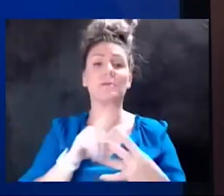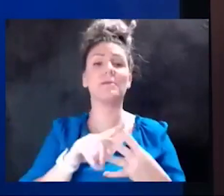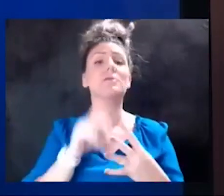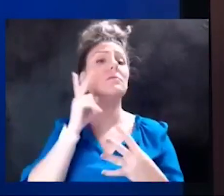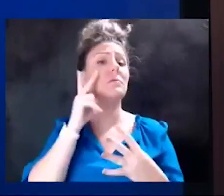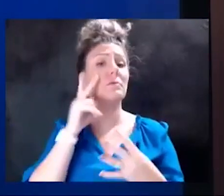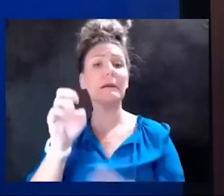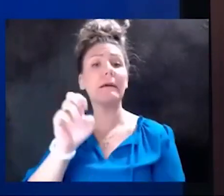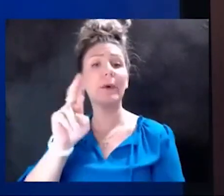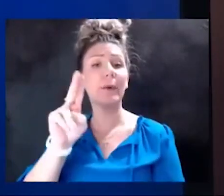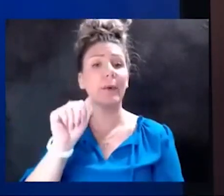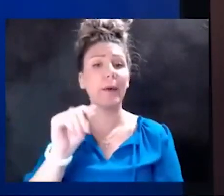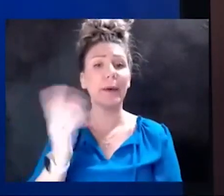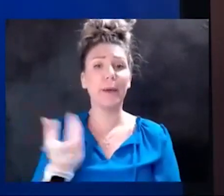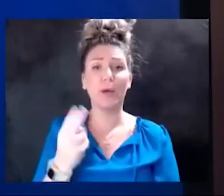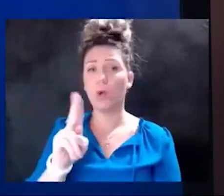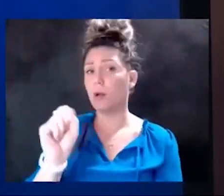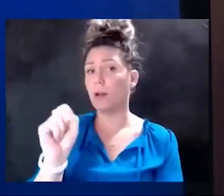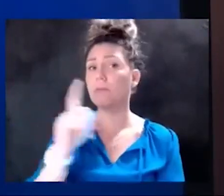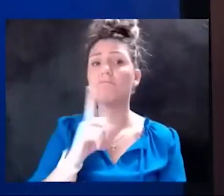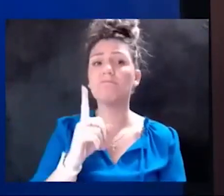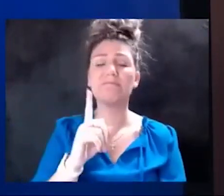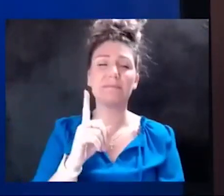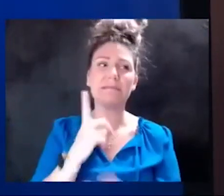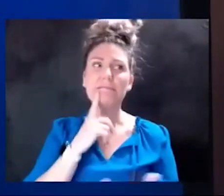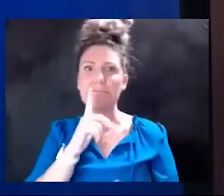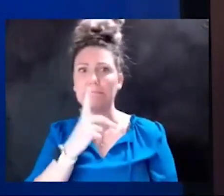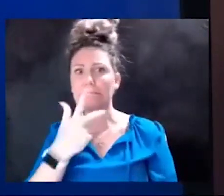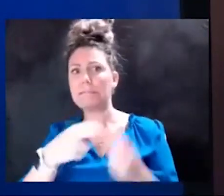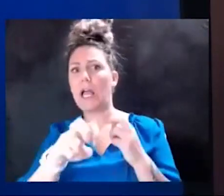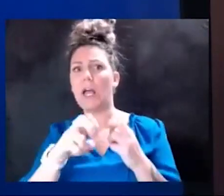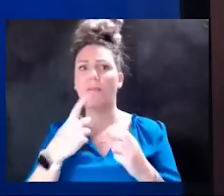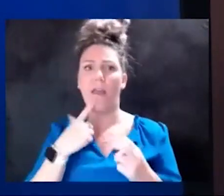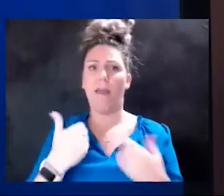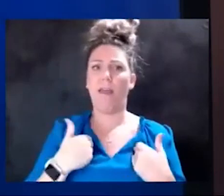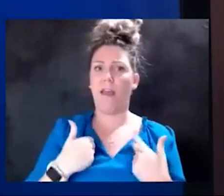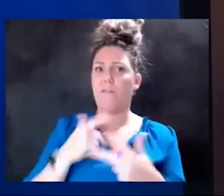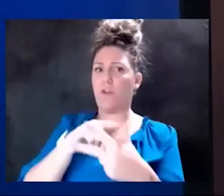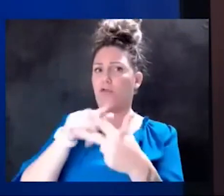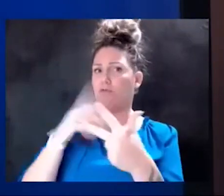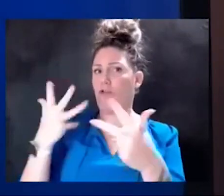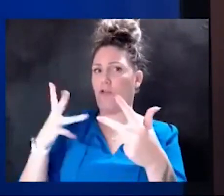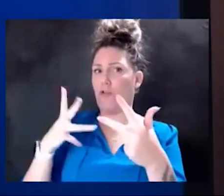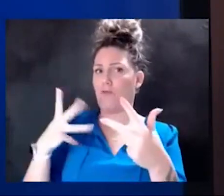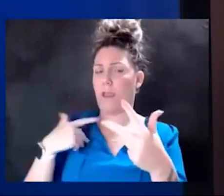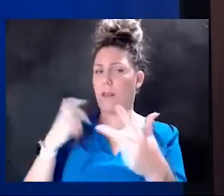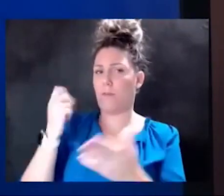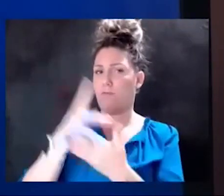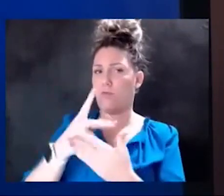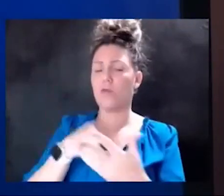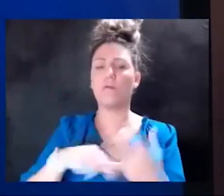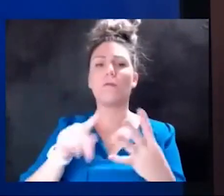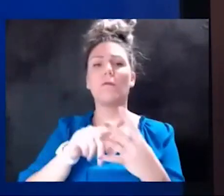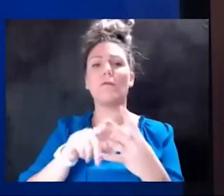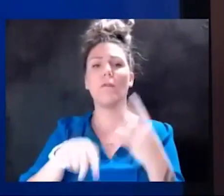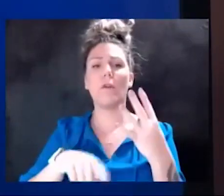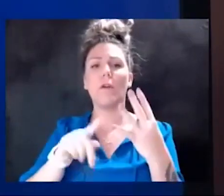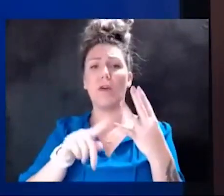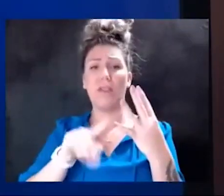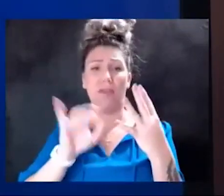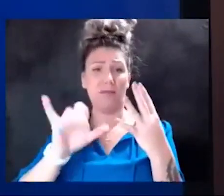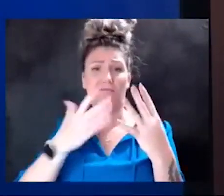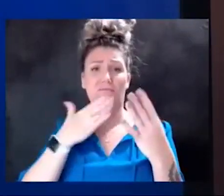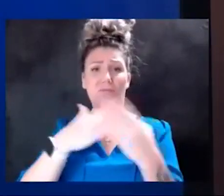not. That could be a little trickier because we've got 3 other vaccines that have, but it looks like it's going to be a good vaccine for the world as well, which is